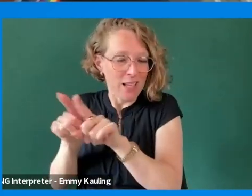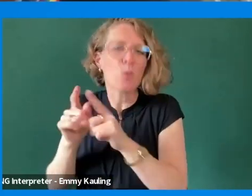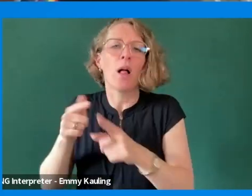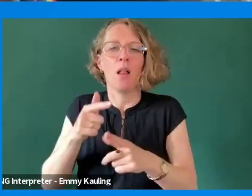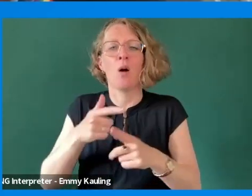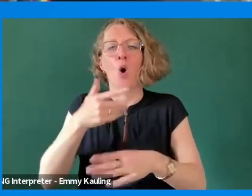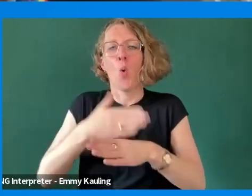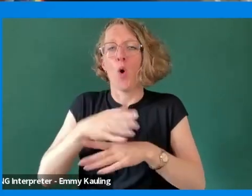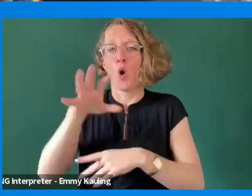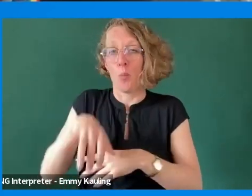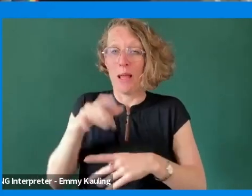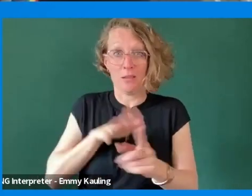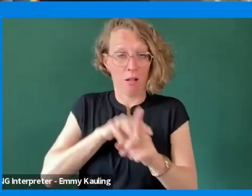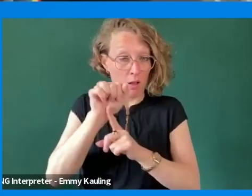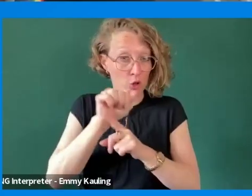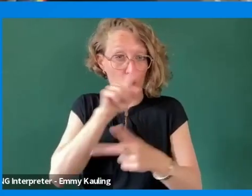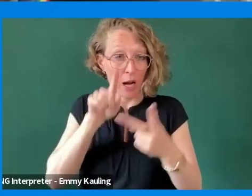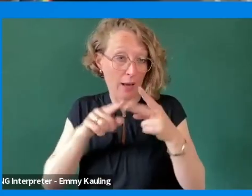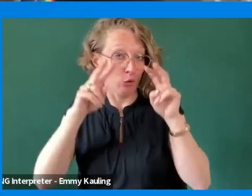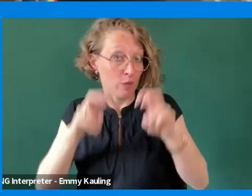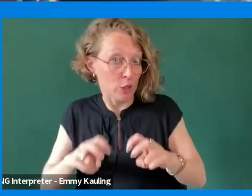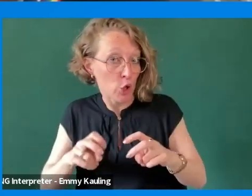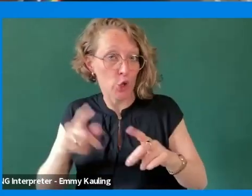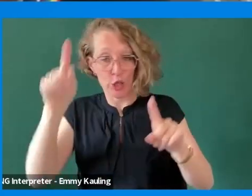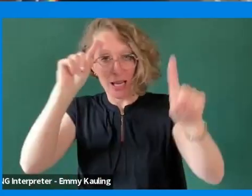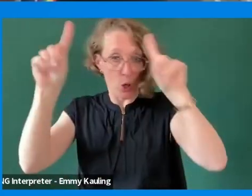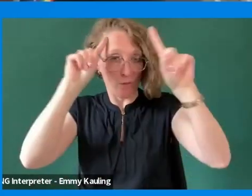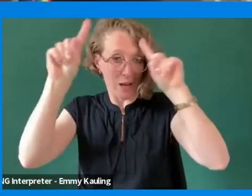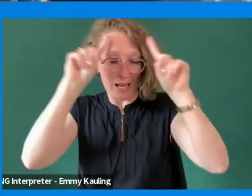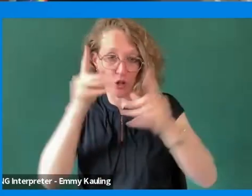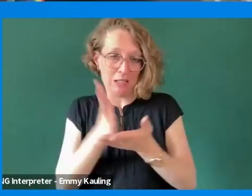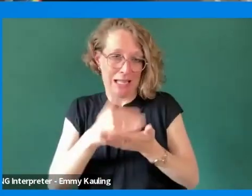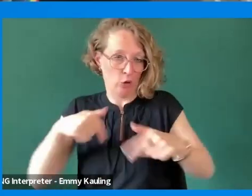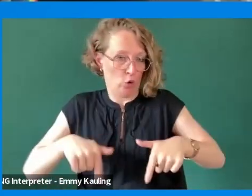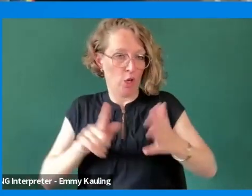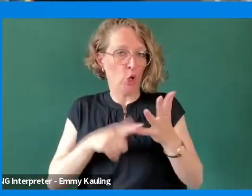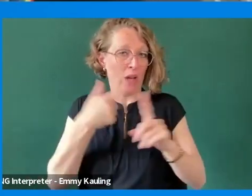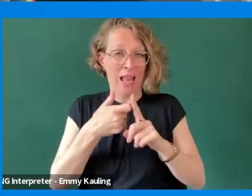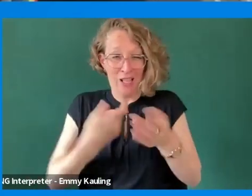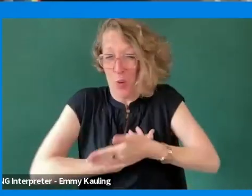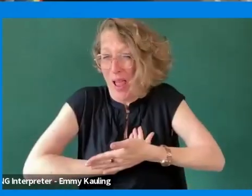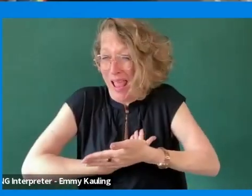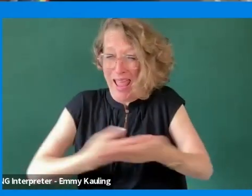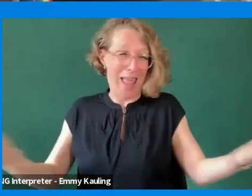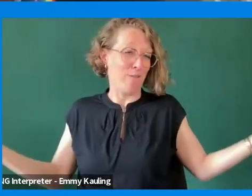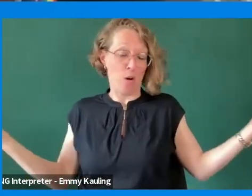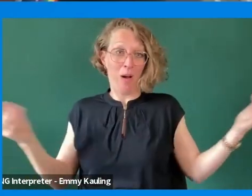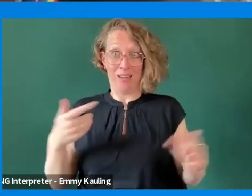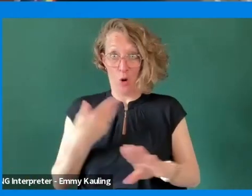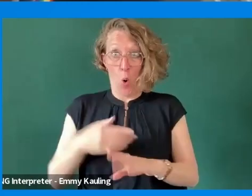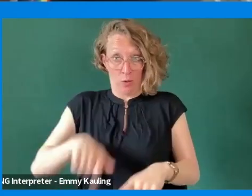workplace culture in the research and innovation sector in the UK. So it's everybody who works there, everybody on this